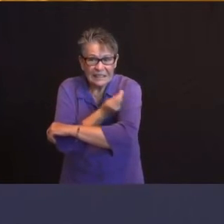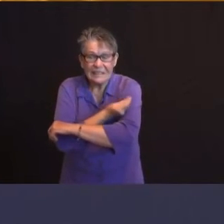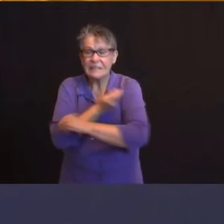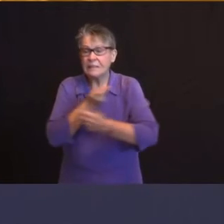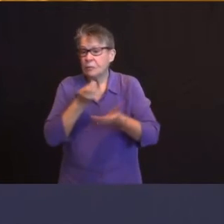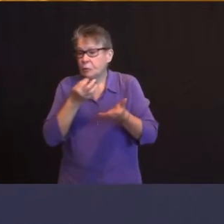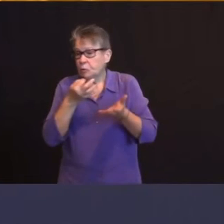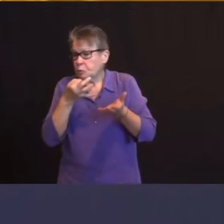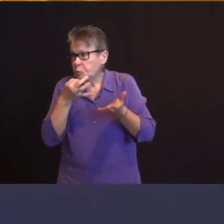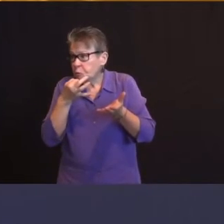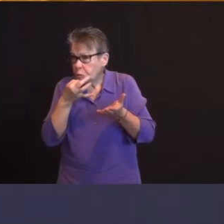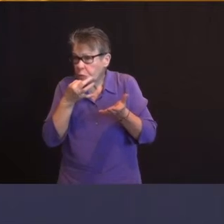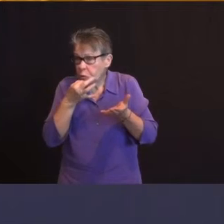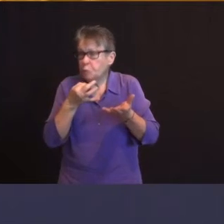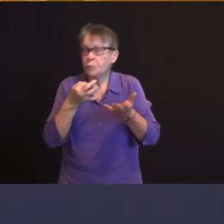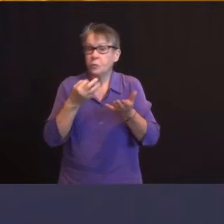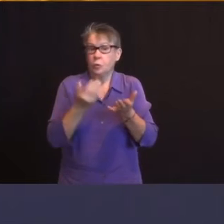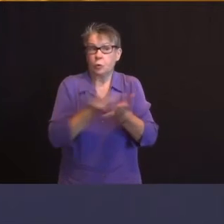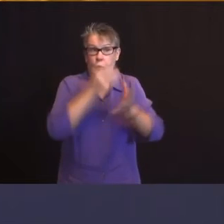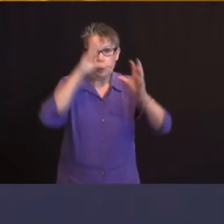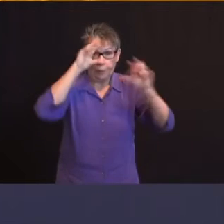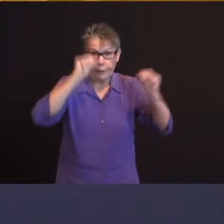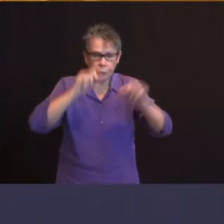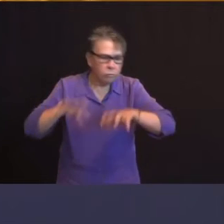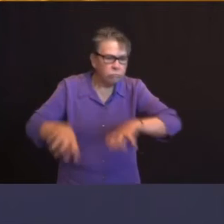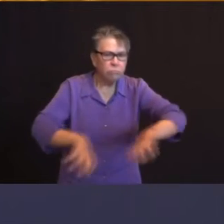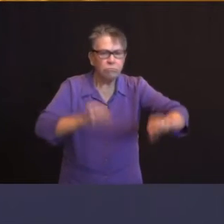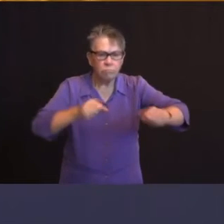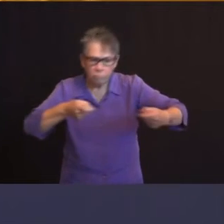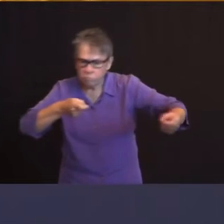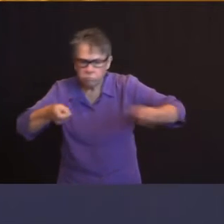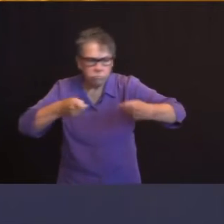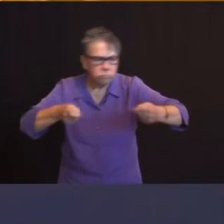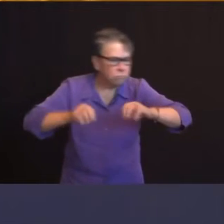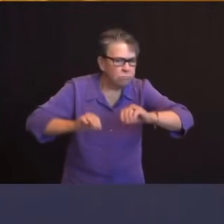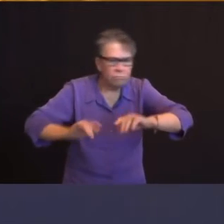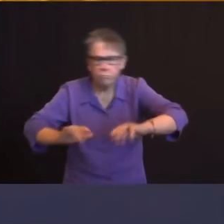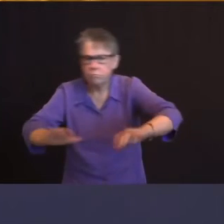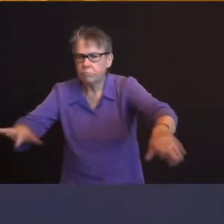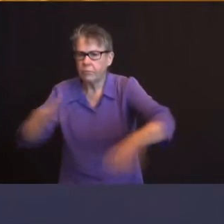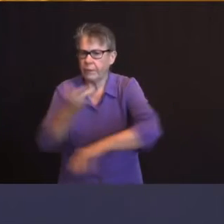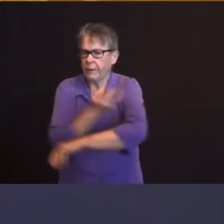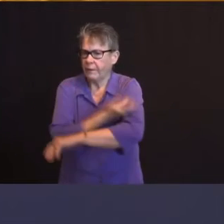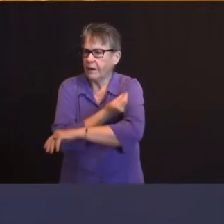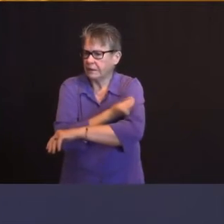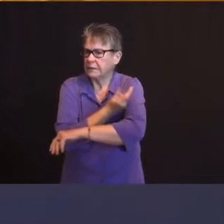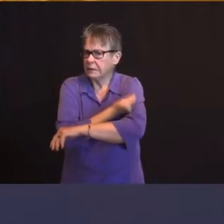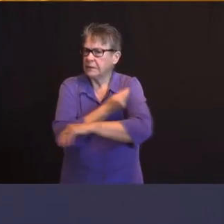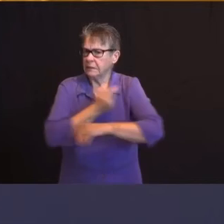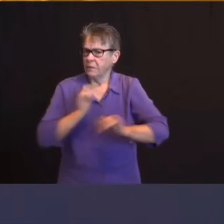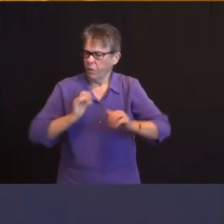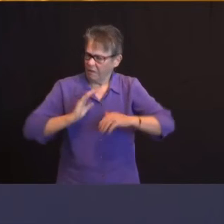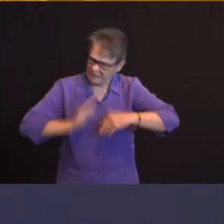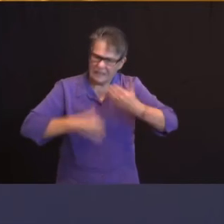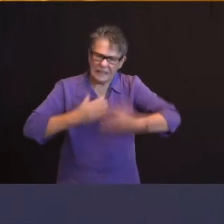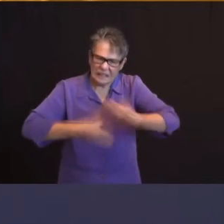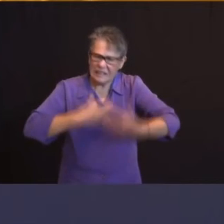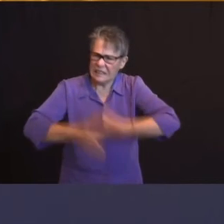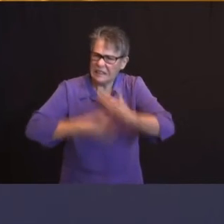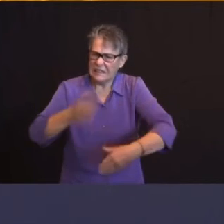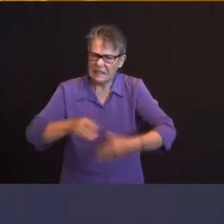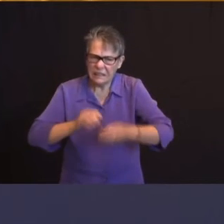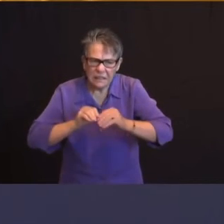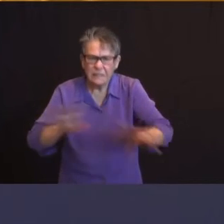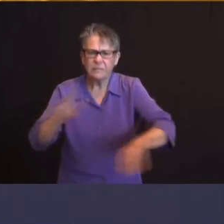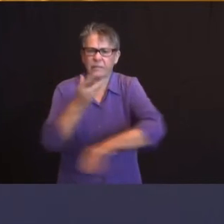in the President-elect and his team to ensure this process continues without disruption. We have had extraordinary cooperation